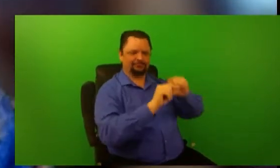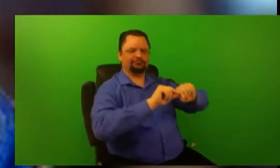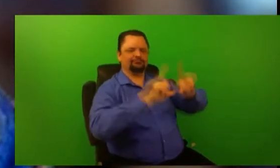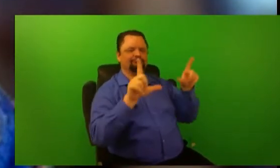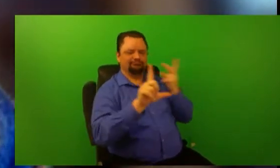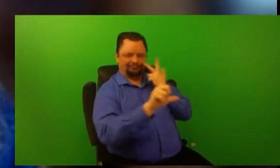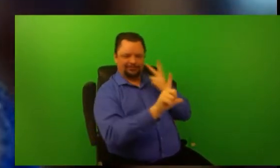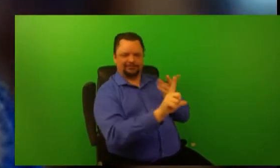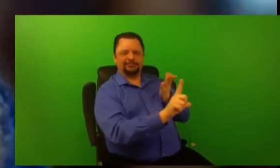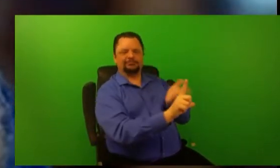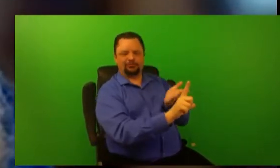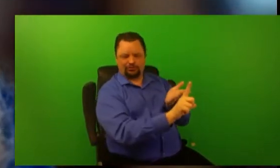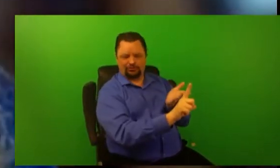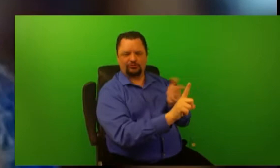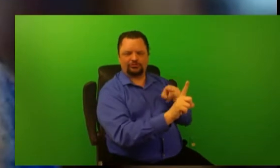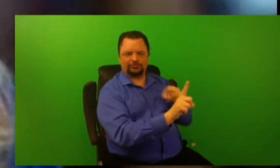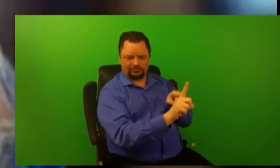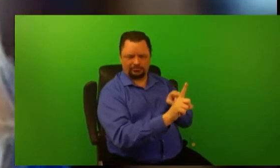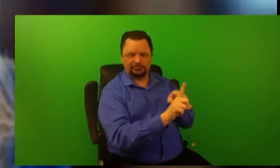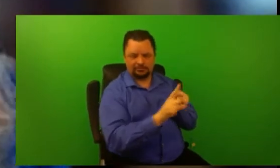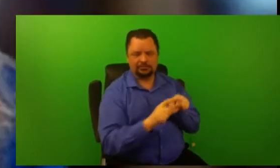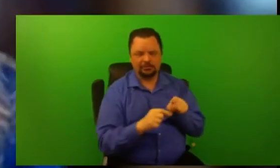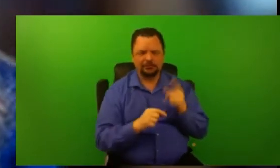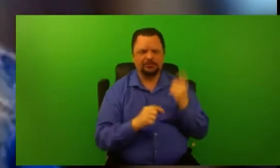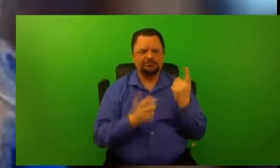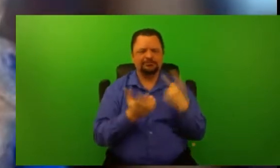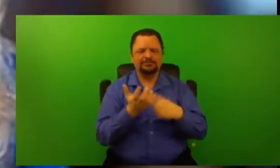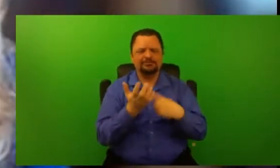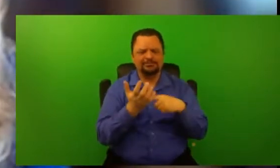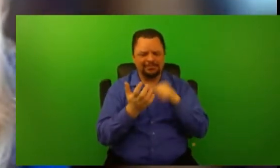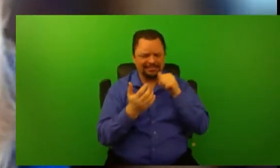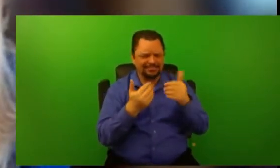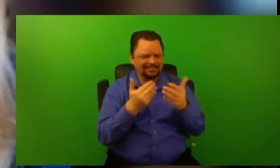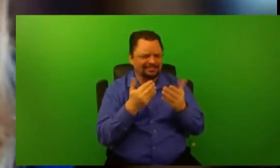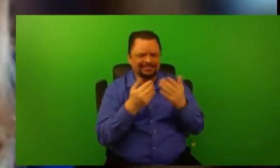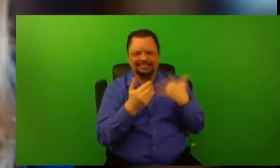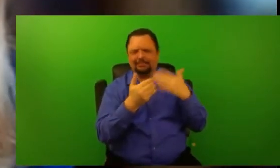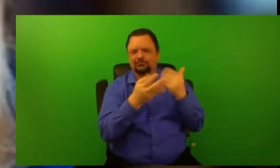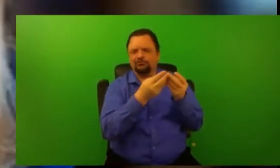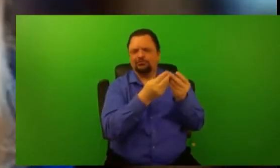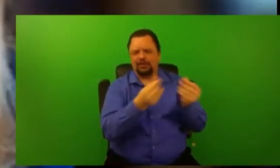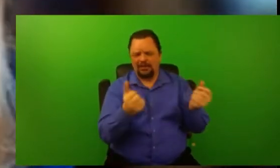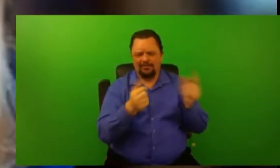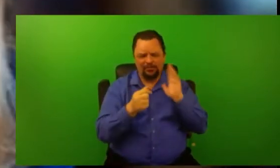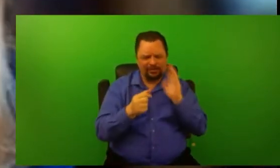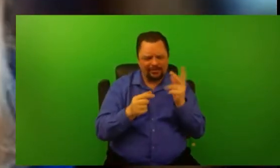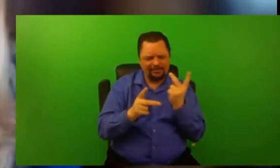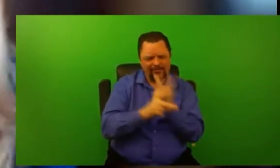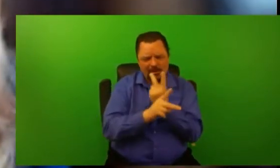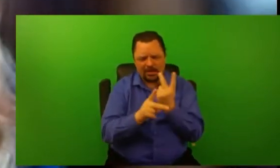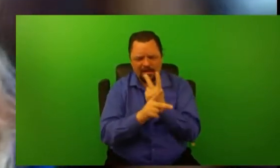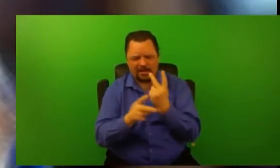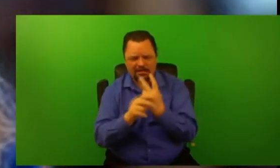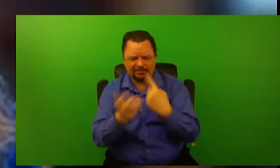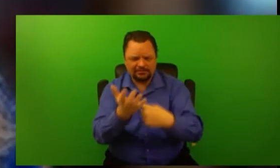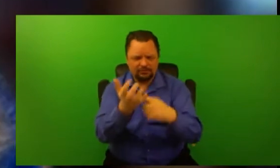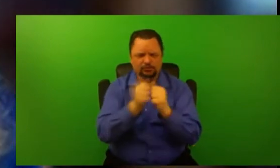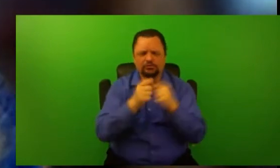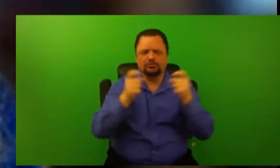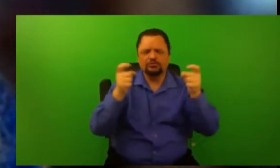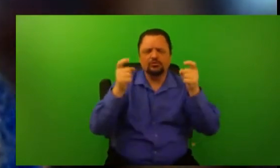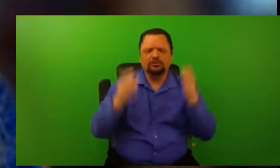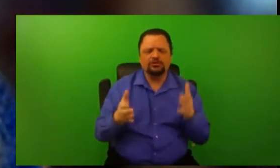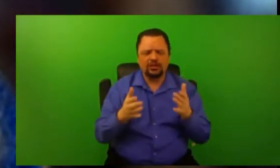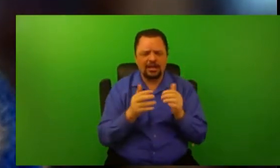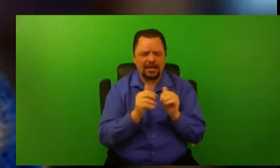an easy process to hash out, and I'm very, very impressed. I know we'll talk about it later in the director's report section, but very, very